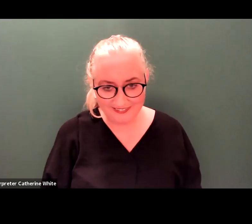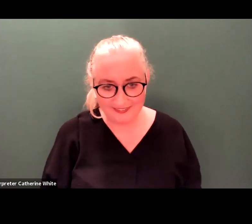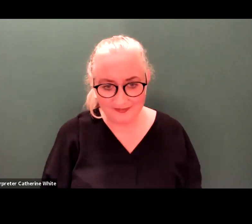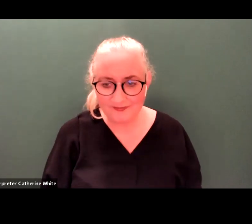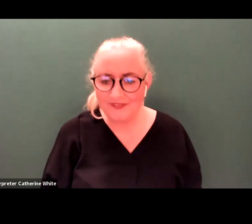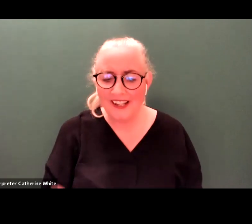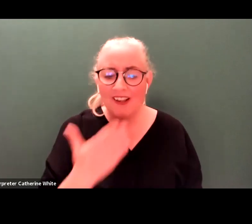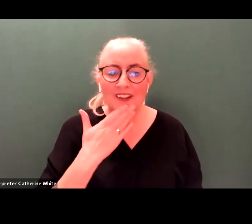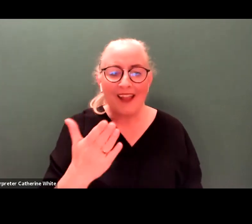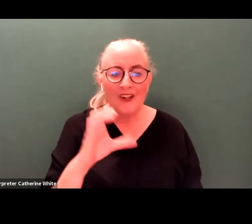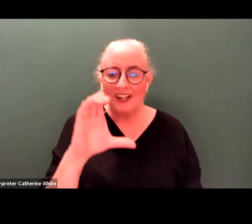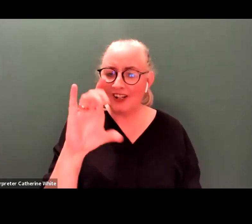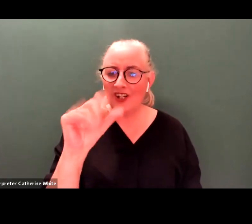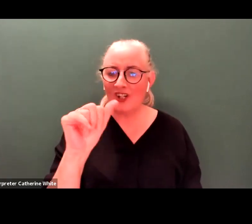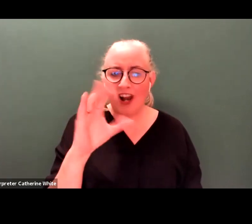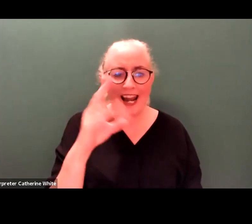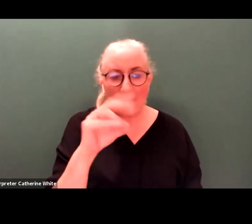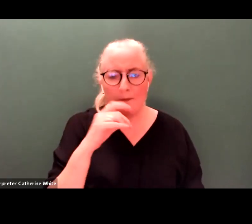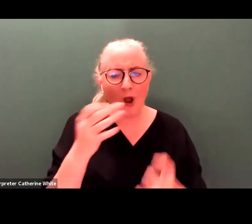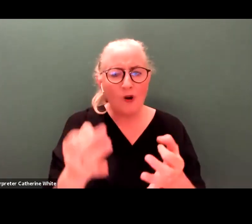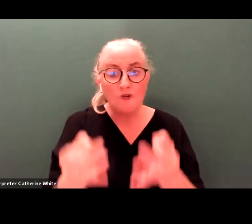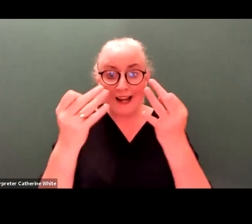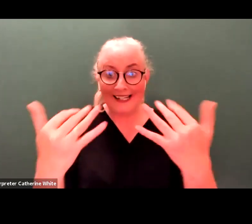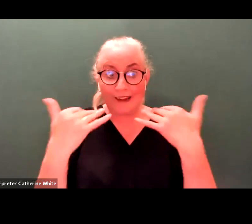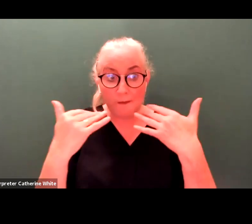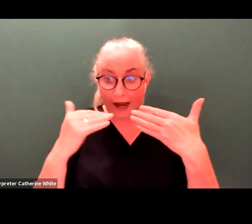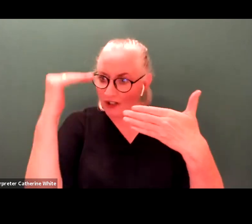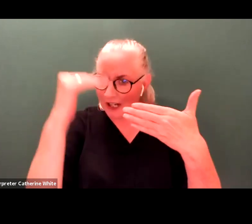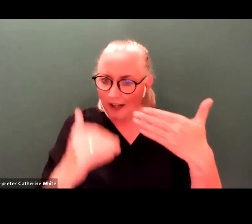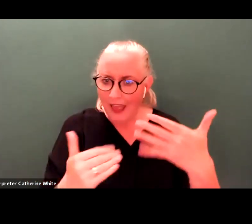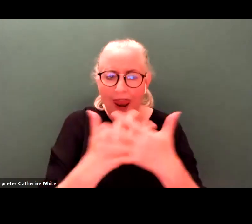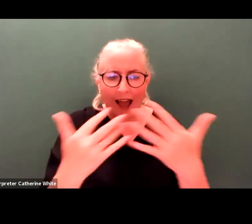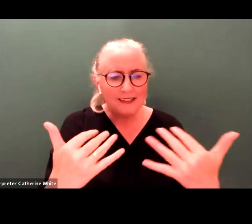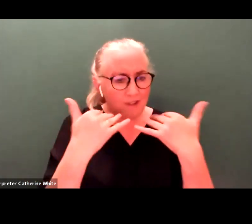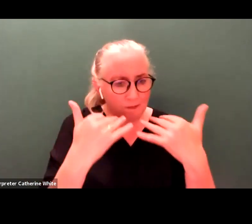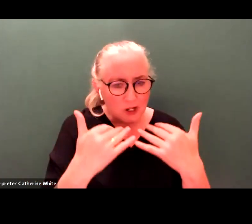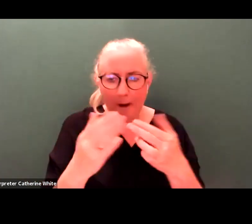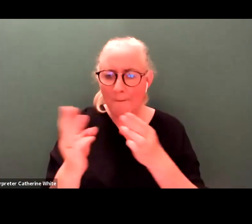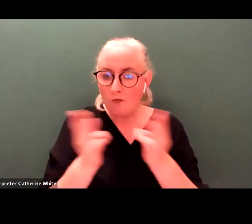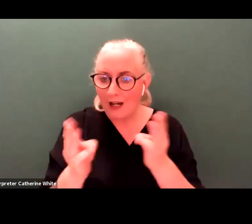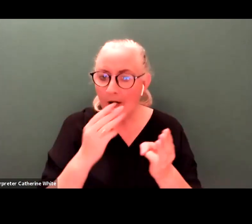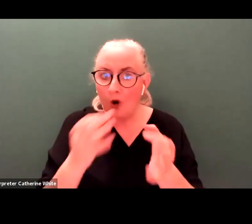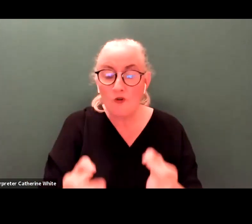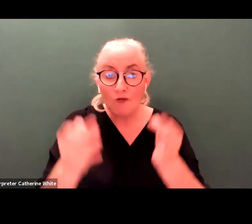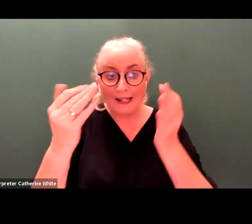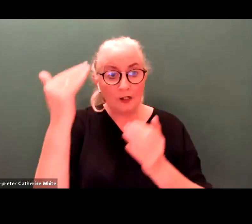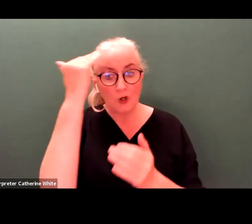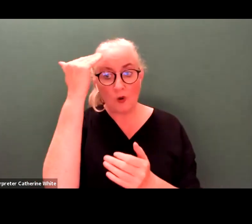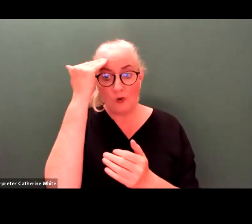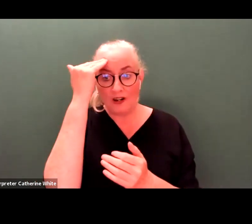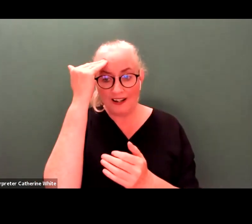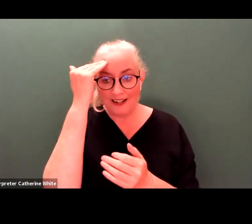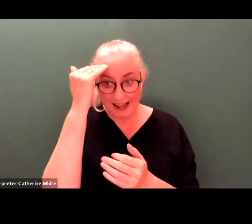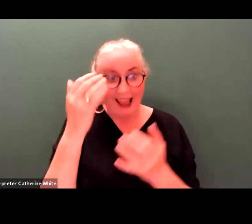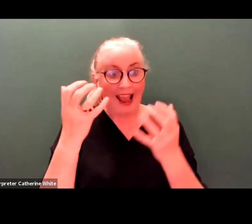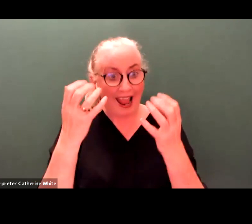Thank you, Charlene. Great information there again, very informative and practical, and it's just wonderful to know that there's such a